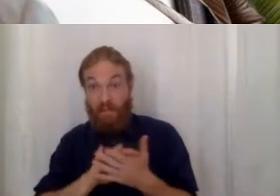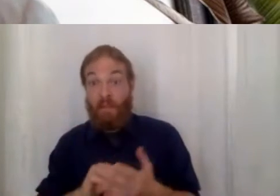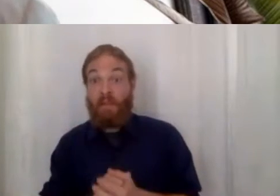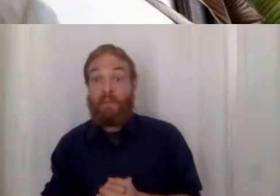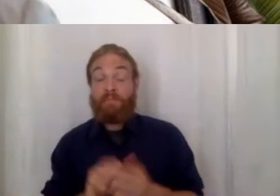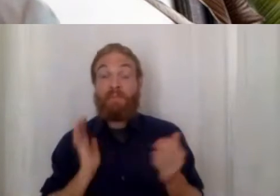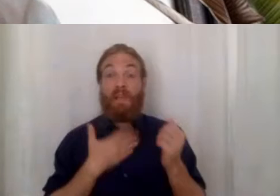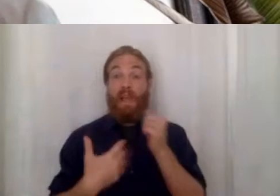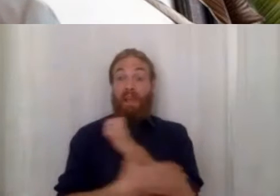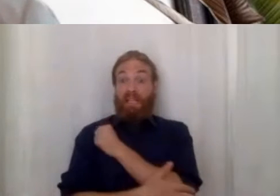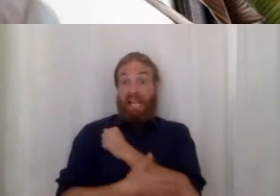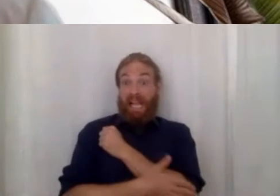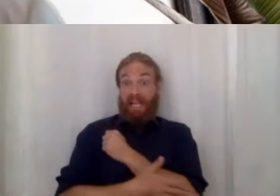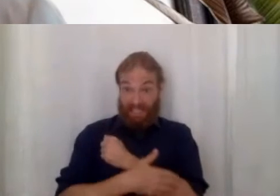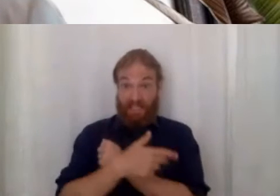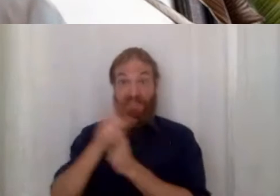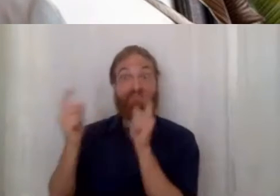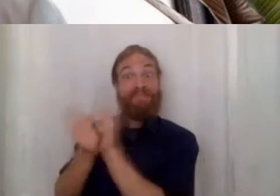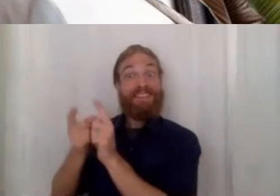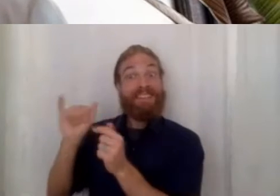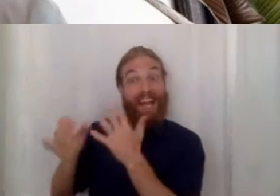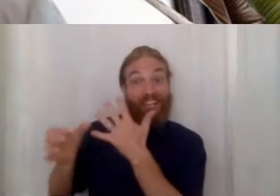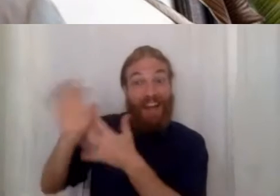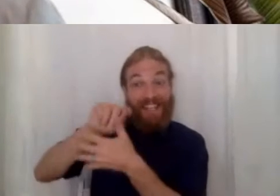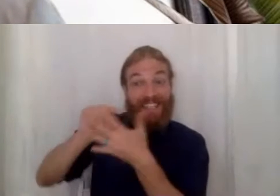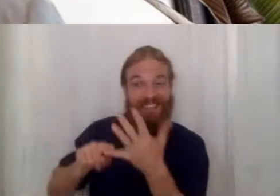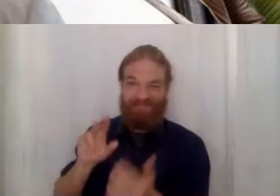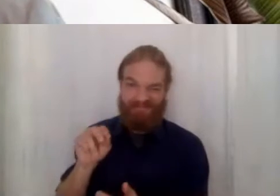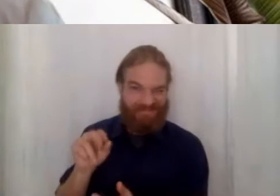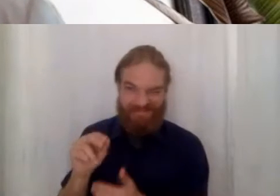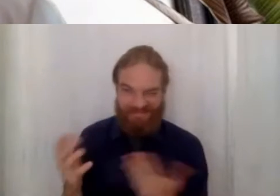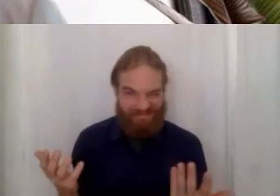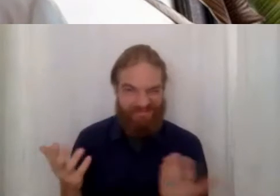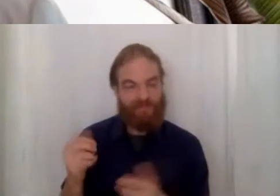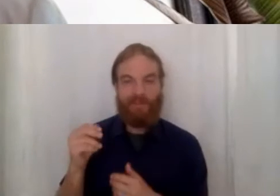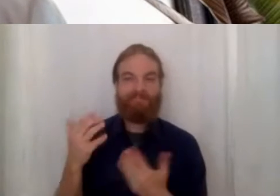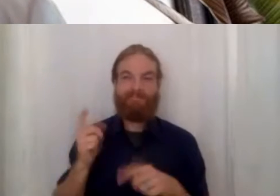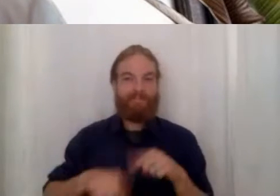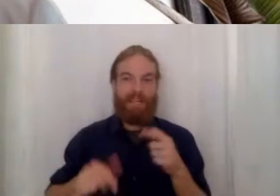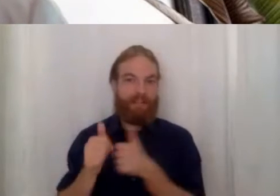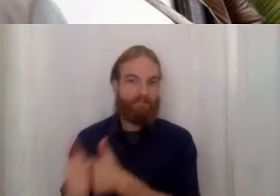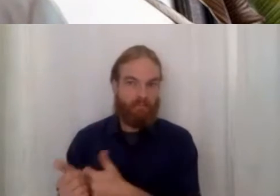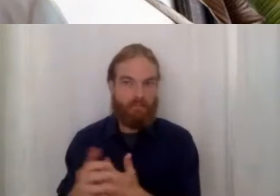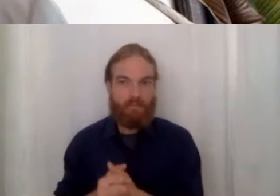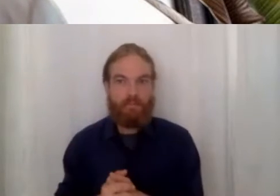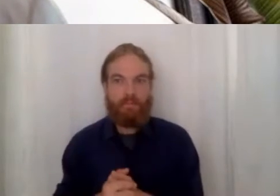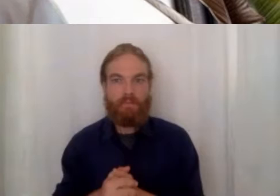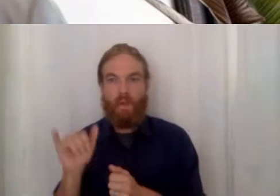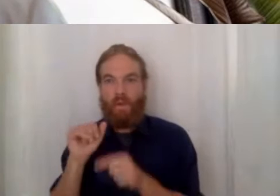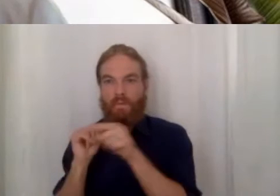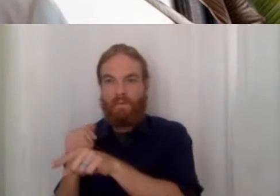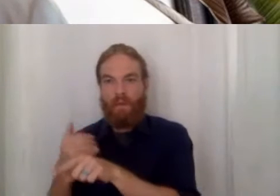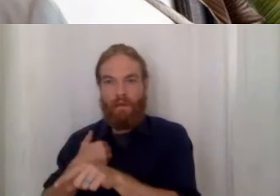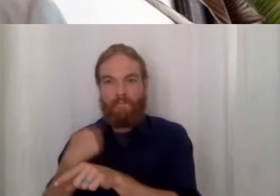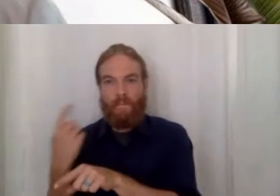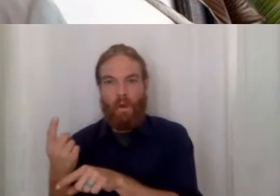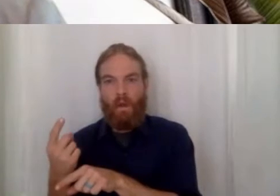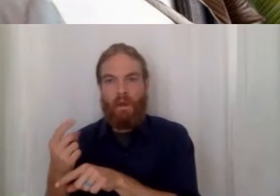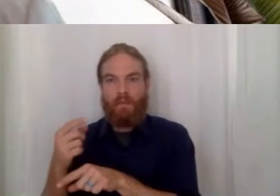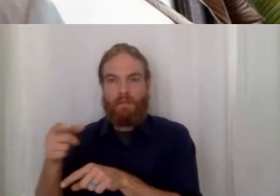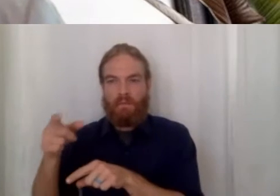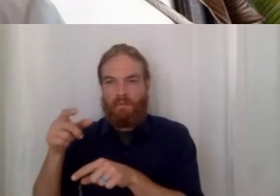So one of them is a serial testing program within the school. And another is having